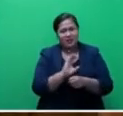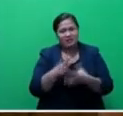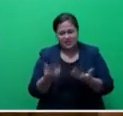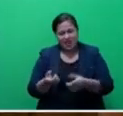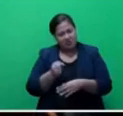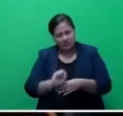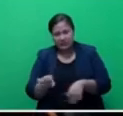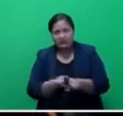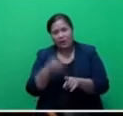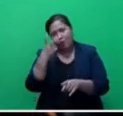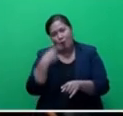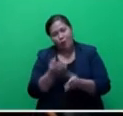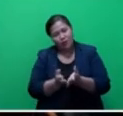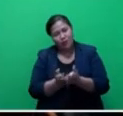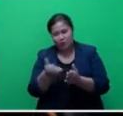Fiji?